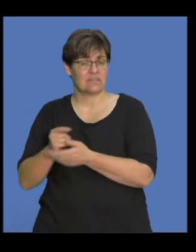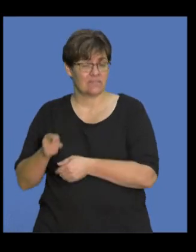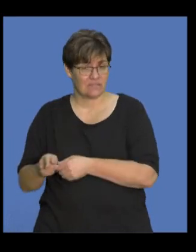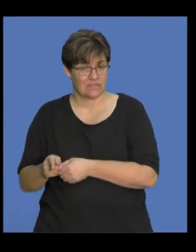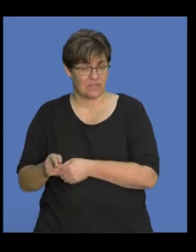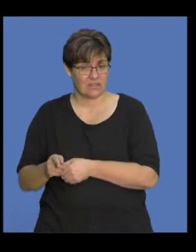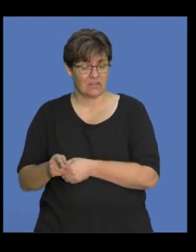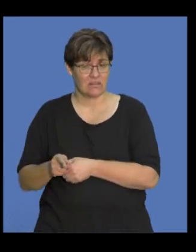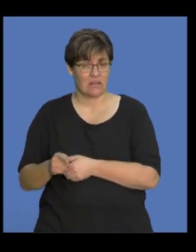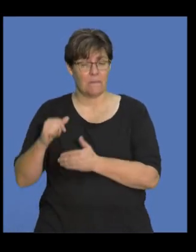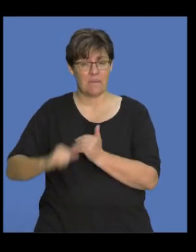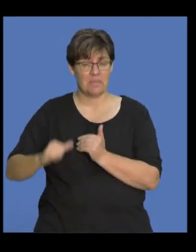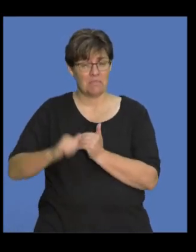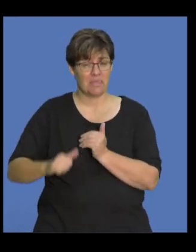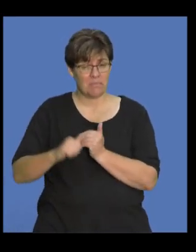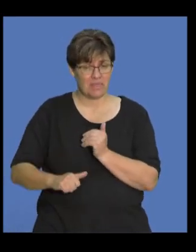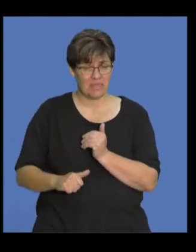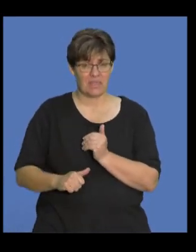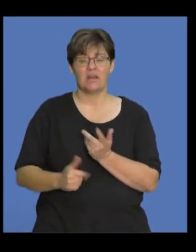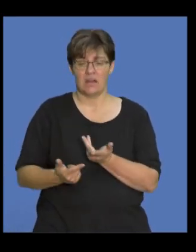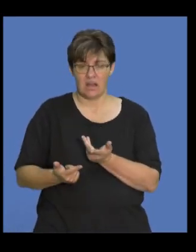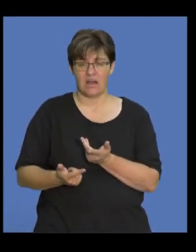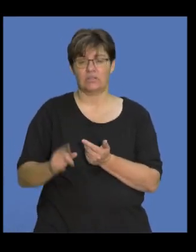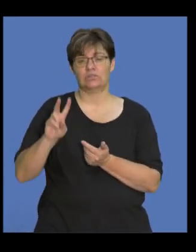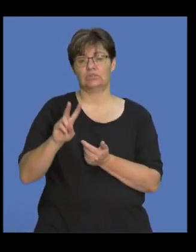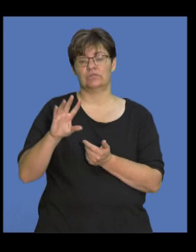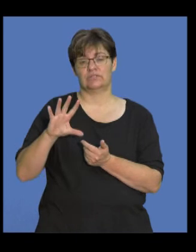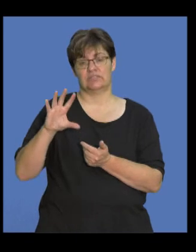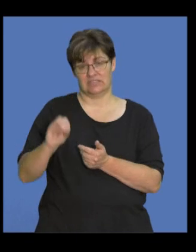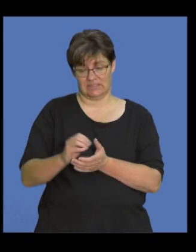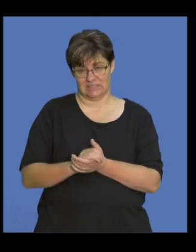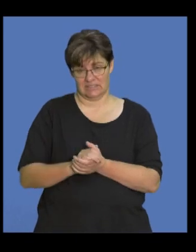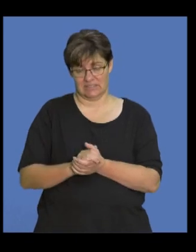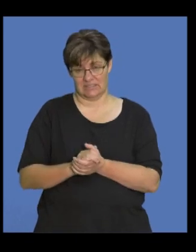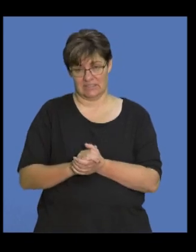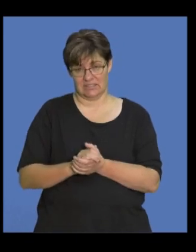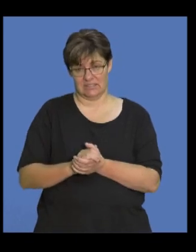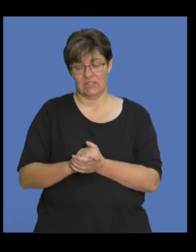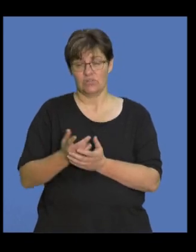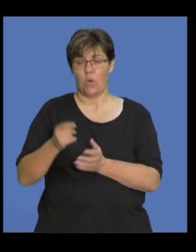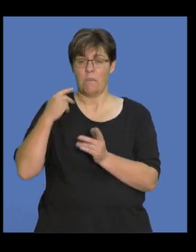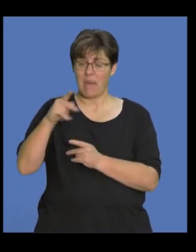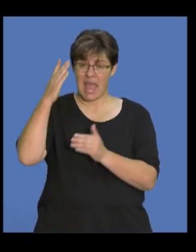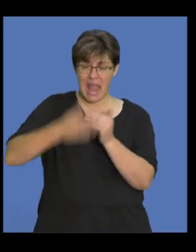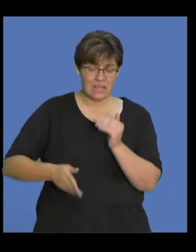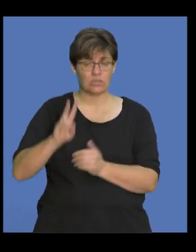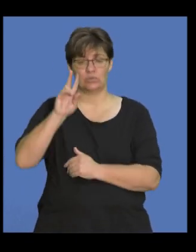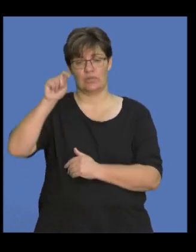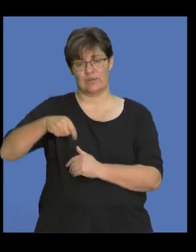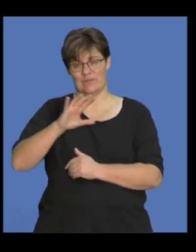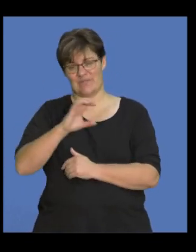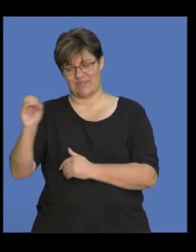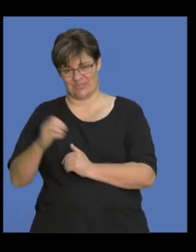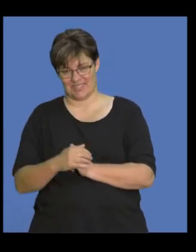be saving. Saving means SIPO would actually pay just 2,500 rands in terms of